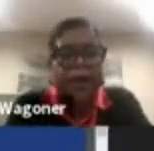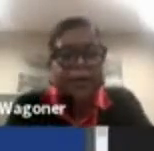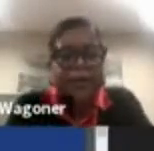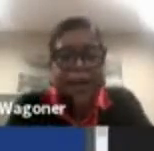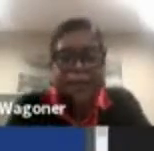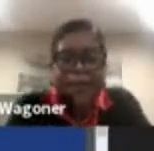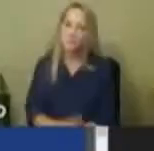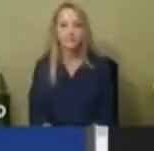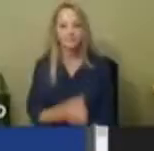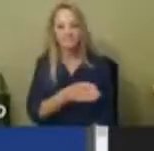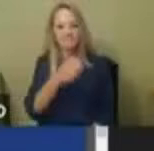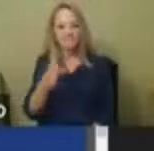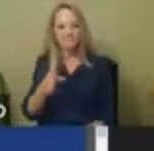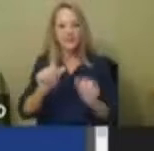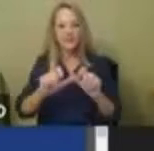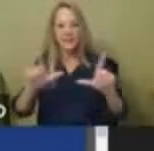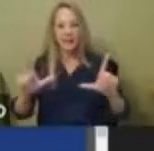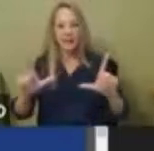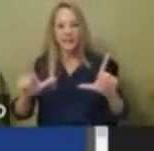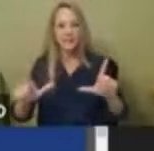Okay, next slide, please.